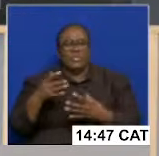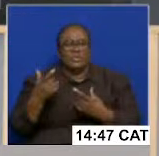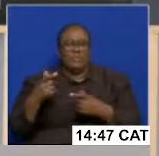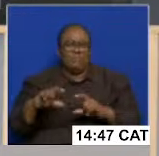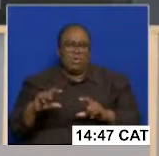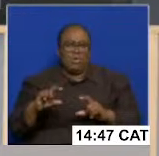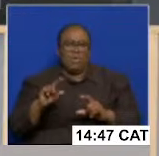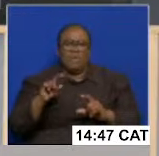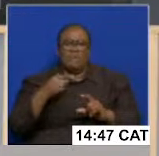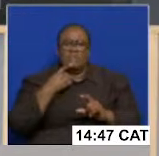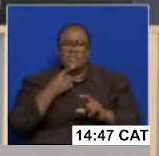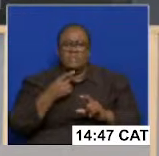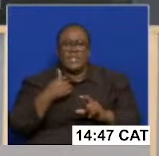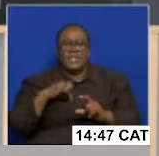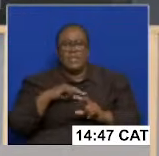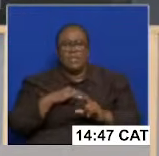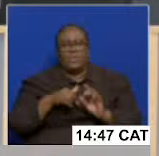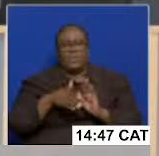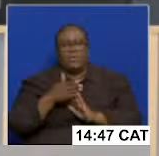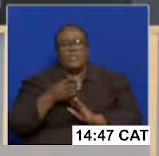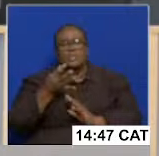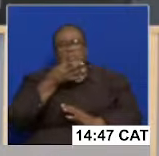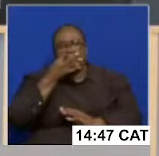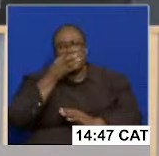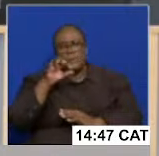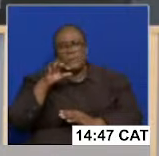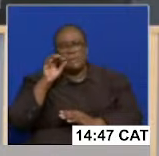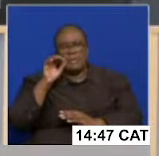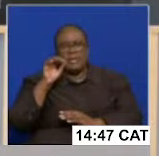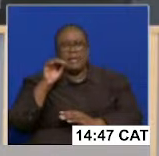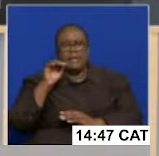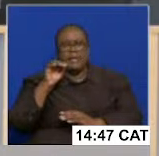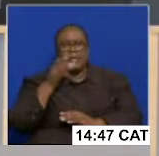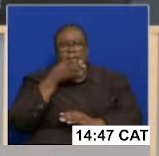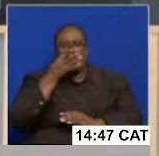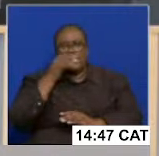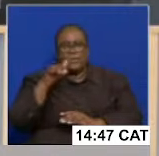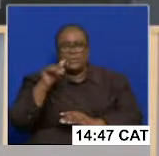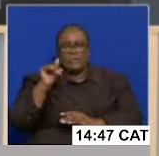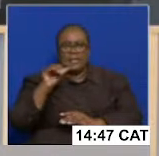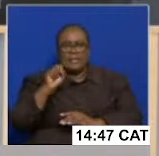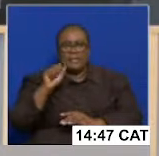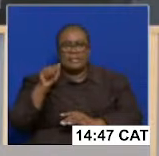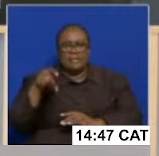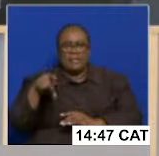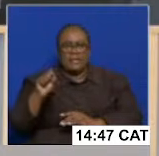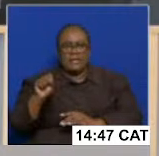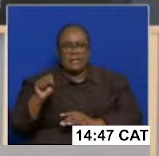Rosebank subs, it's the next 4 paragraphs of the same document.